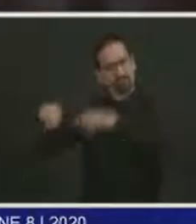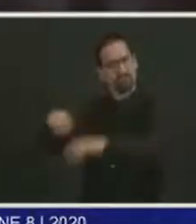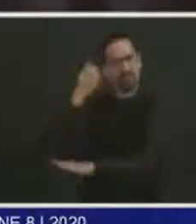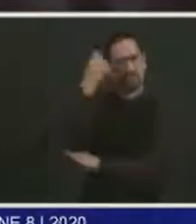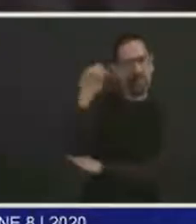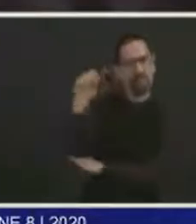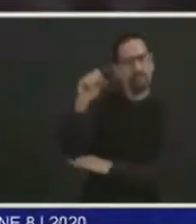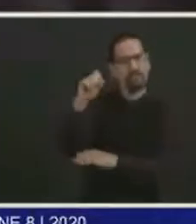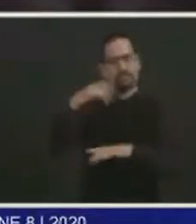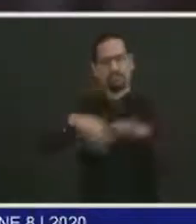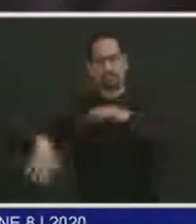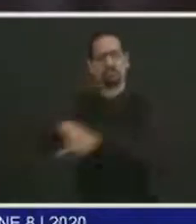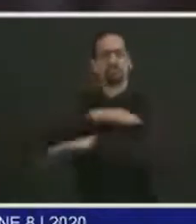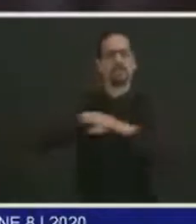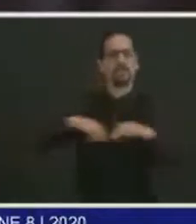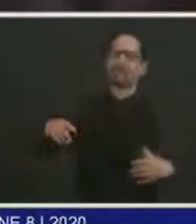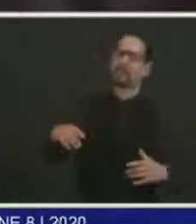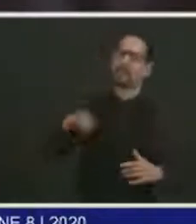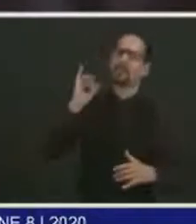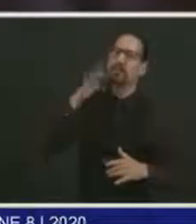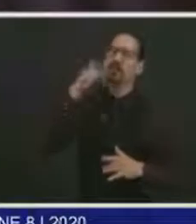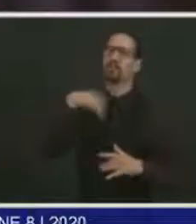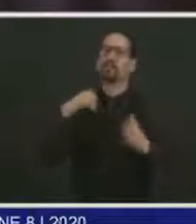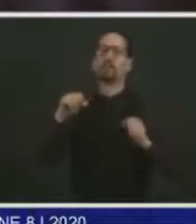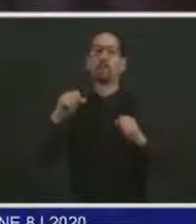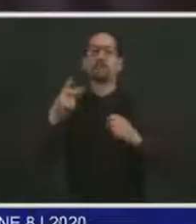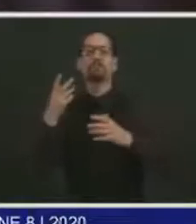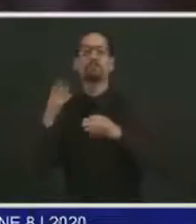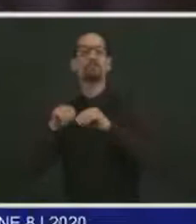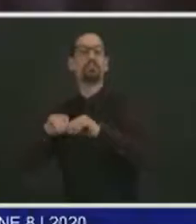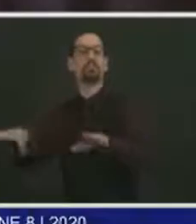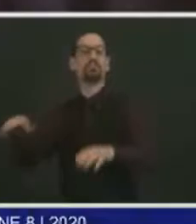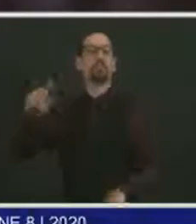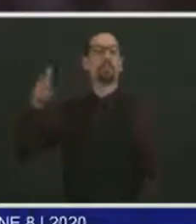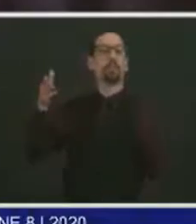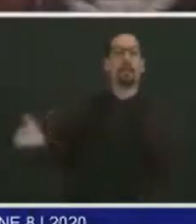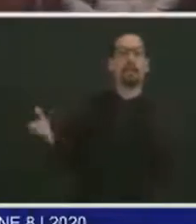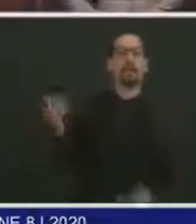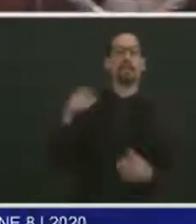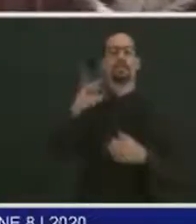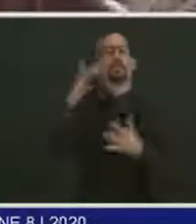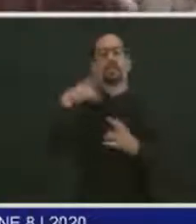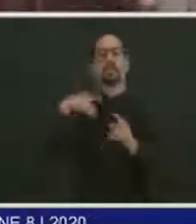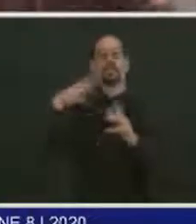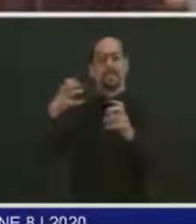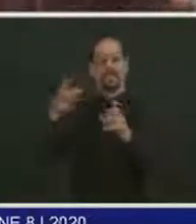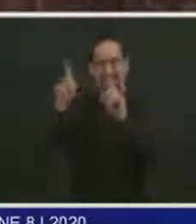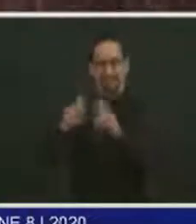who are positive so that we can do what's needed to stop transmission. Thank you.